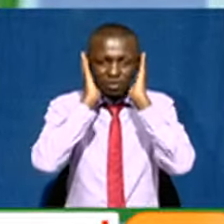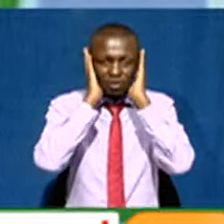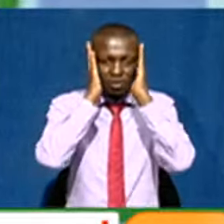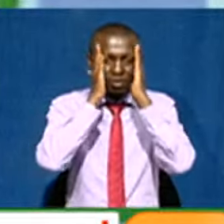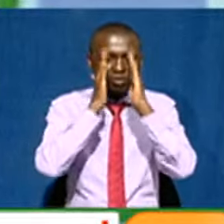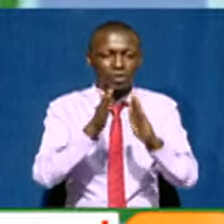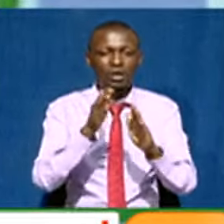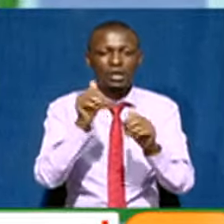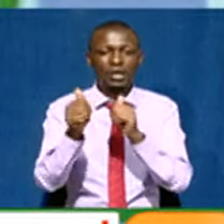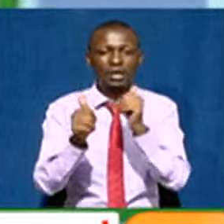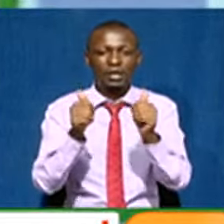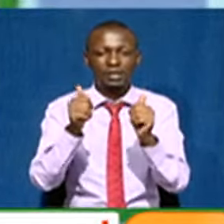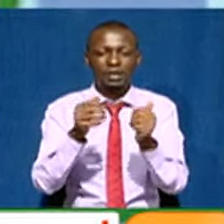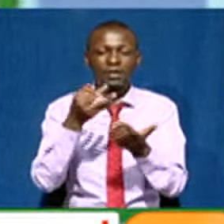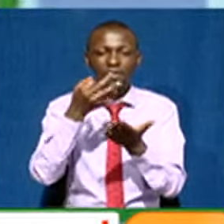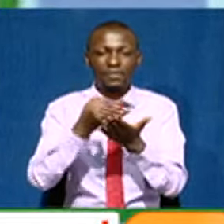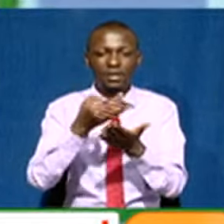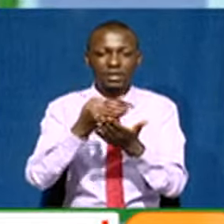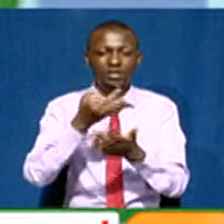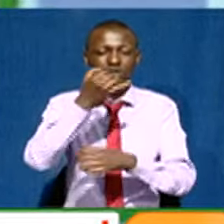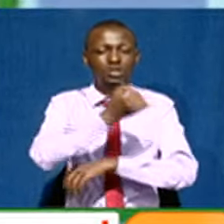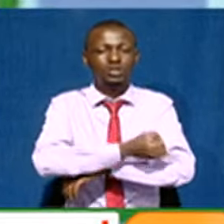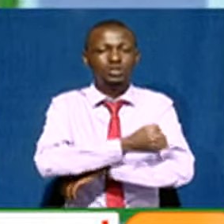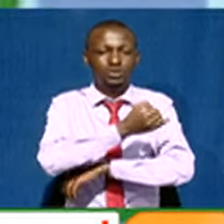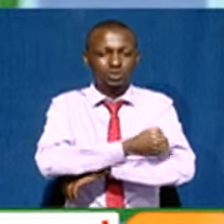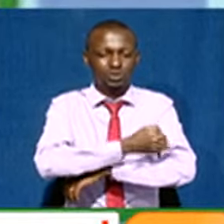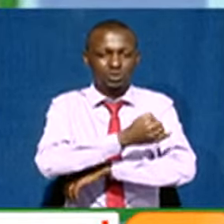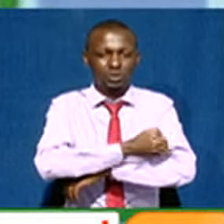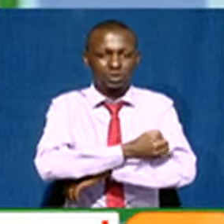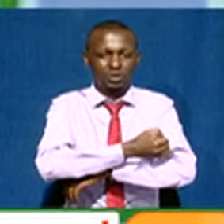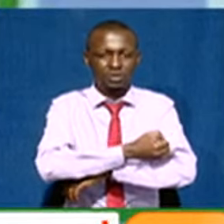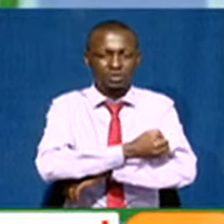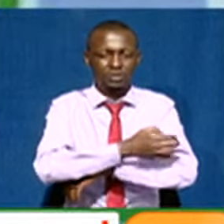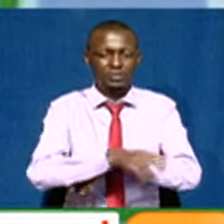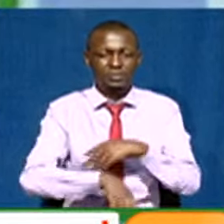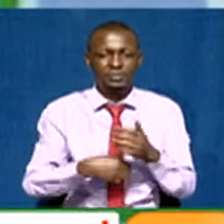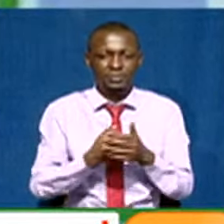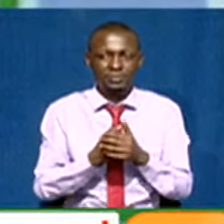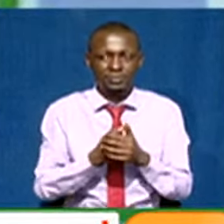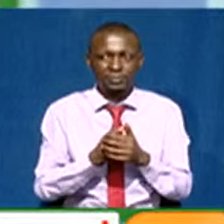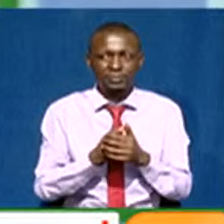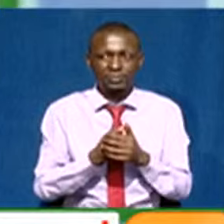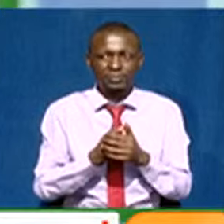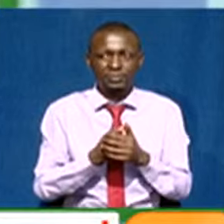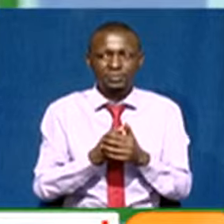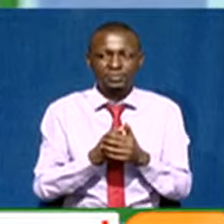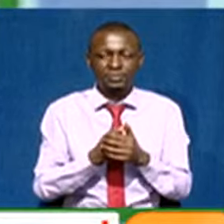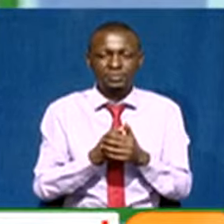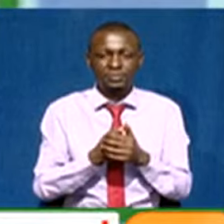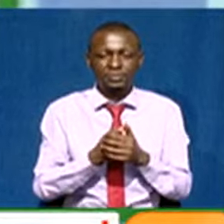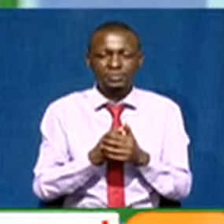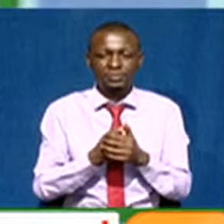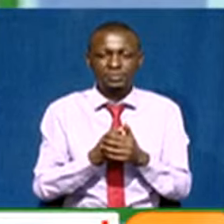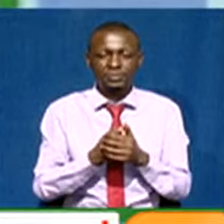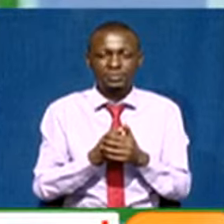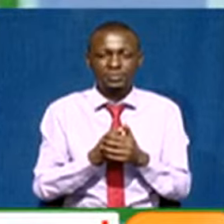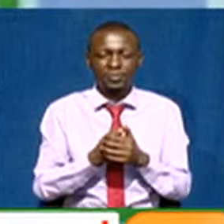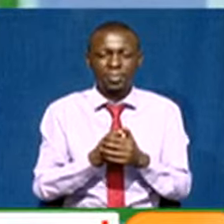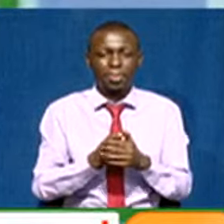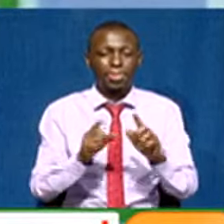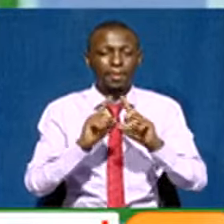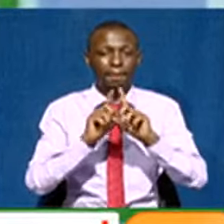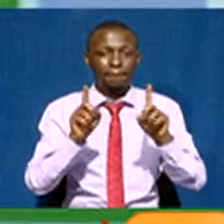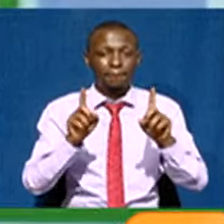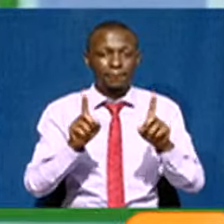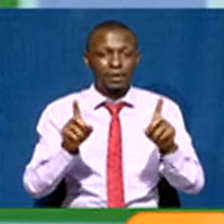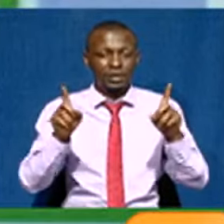other financial institutions, which of course also they have a very critical role that they've played. But of late, what you are seeing is